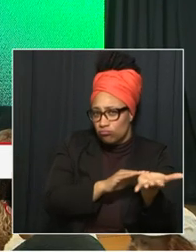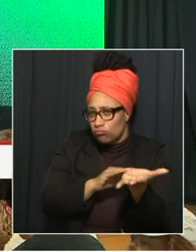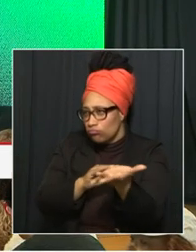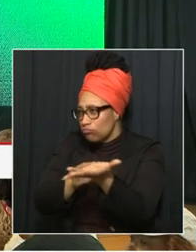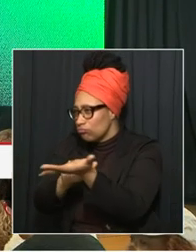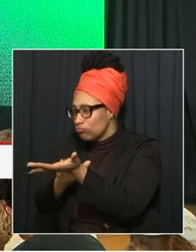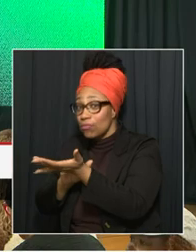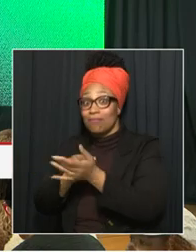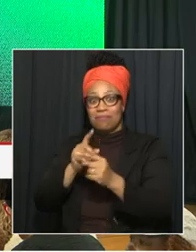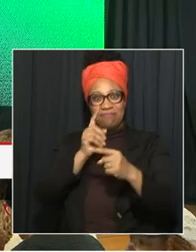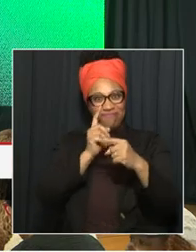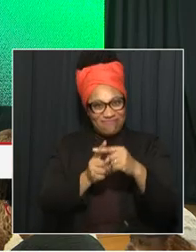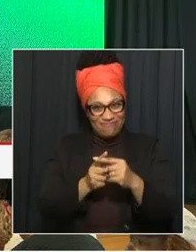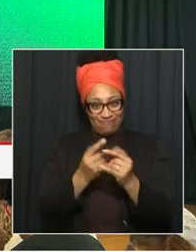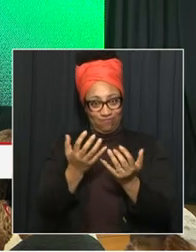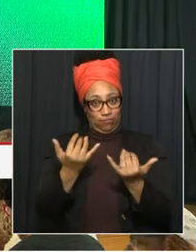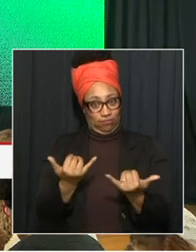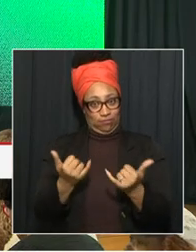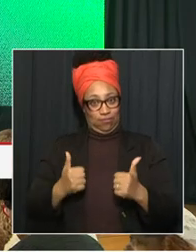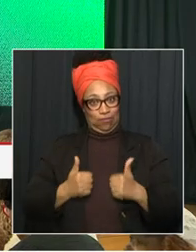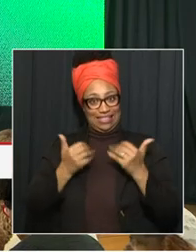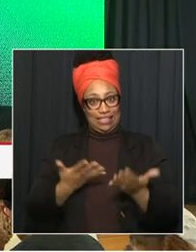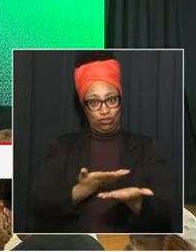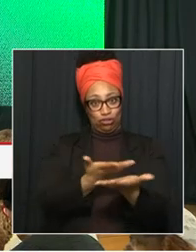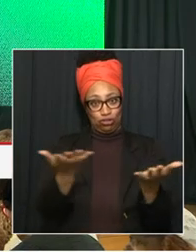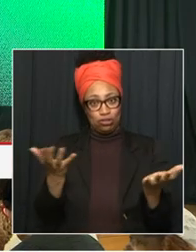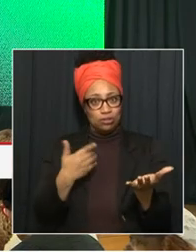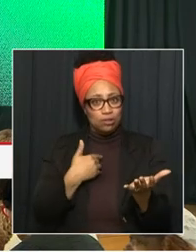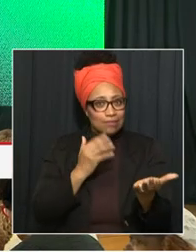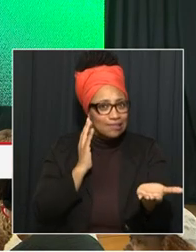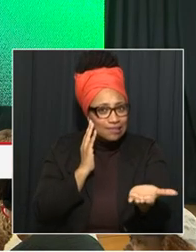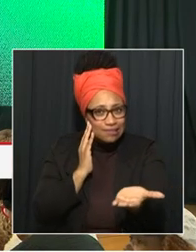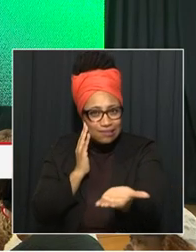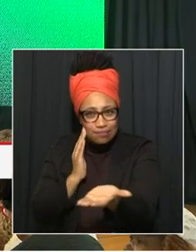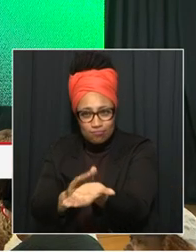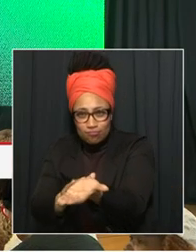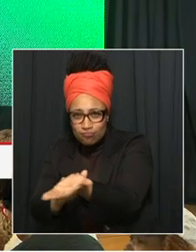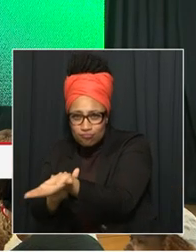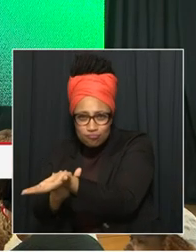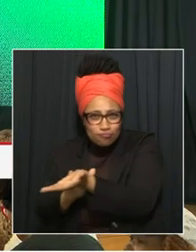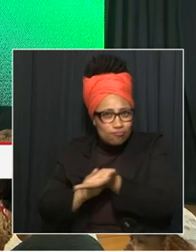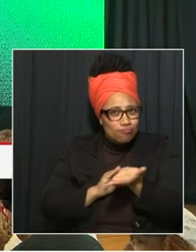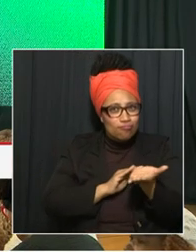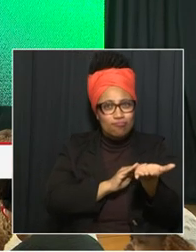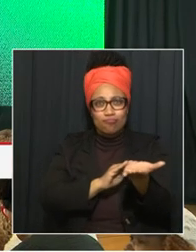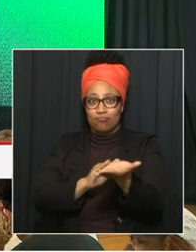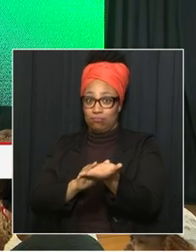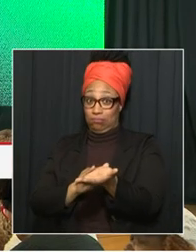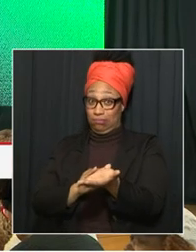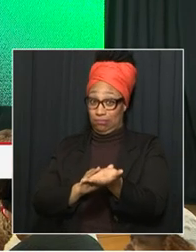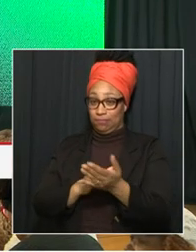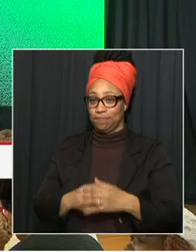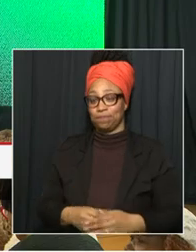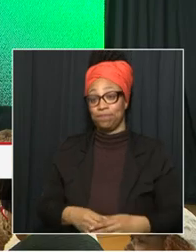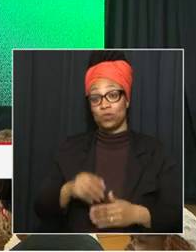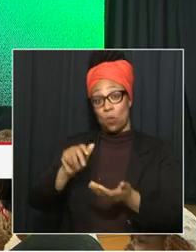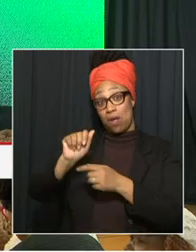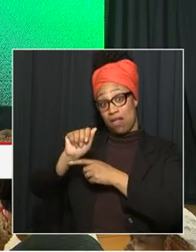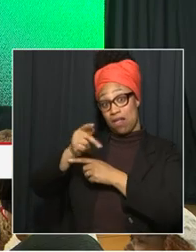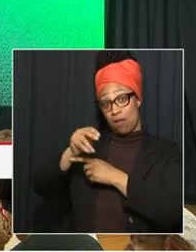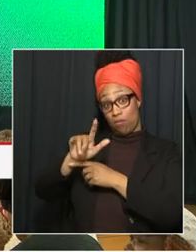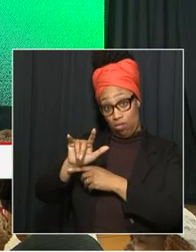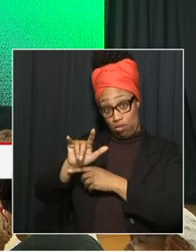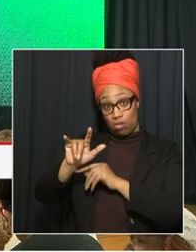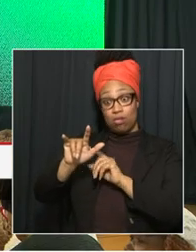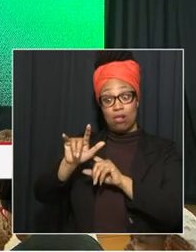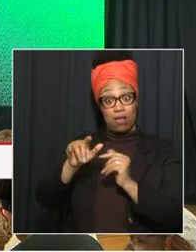budget priorities should be. In April, in the beginning of April, I will send to the council a balanced budget.